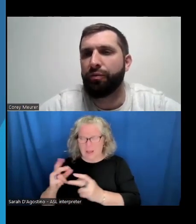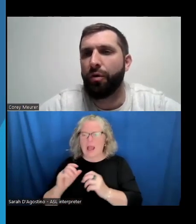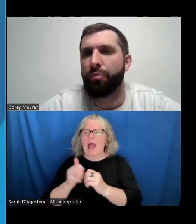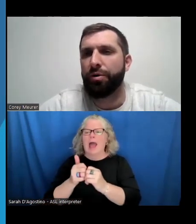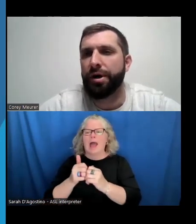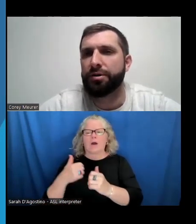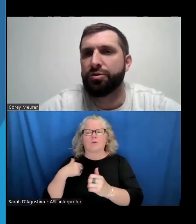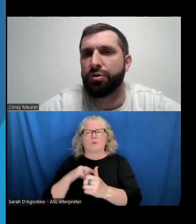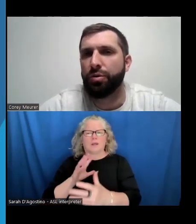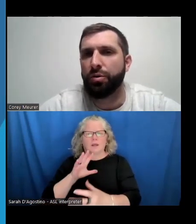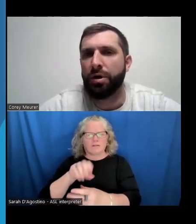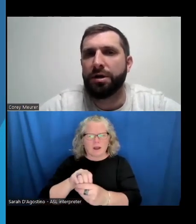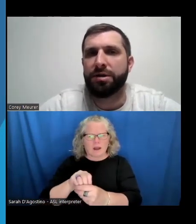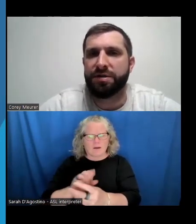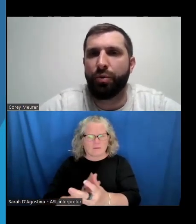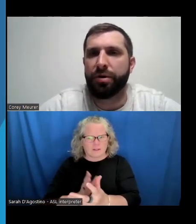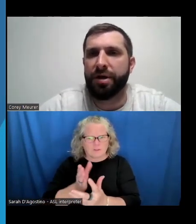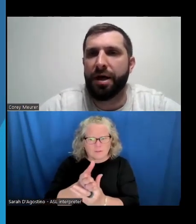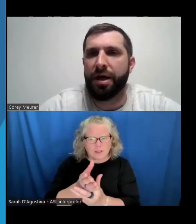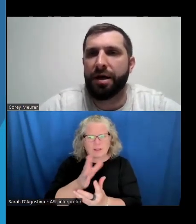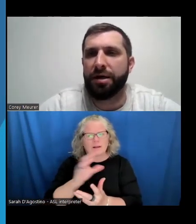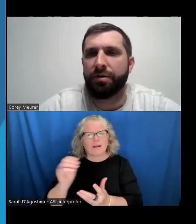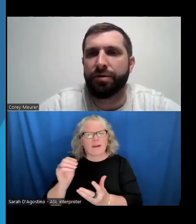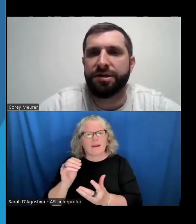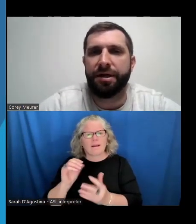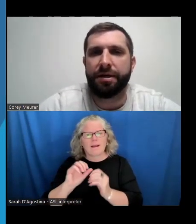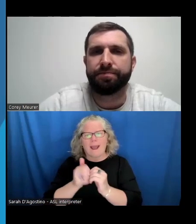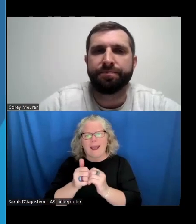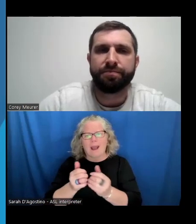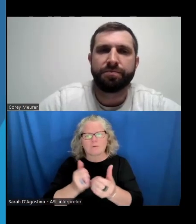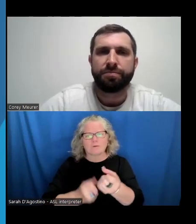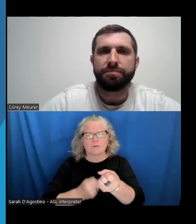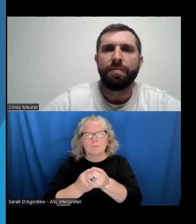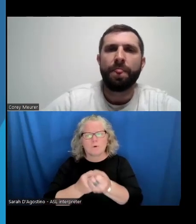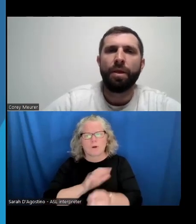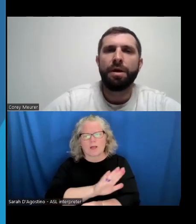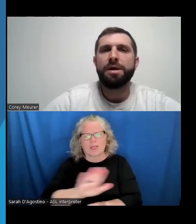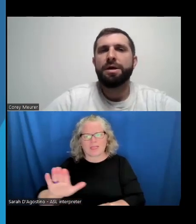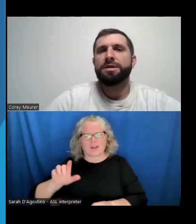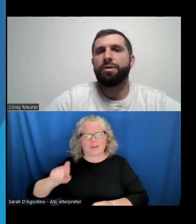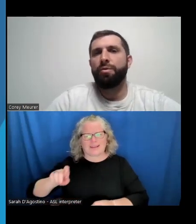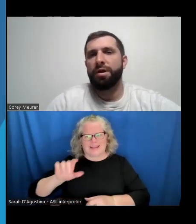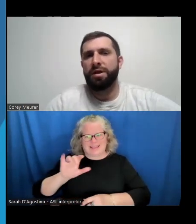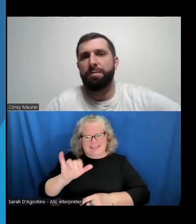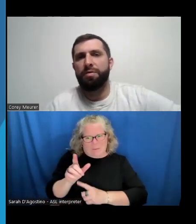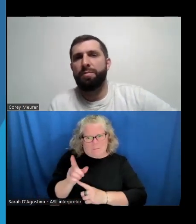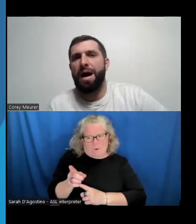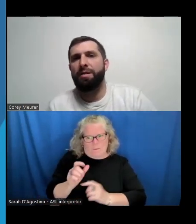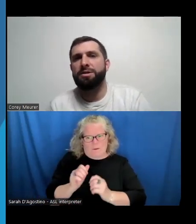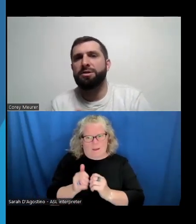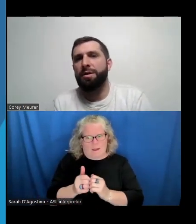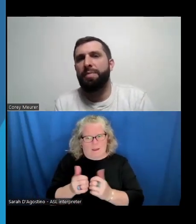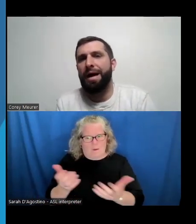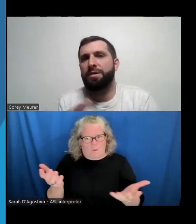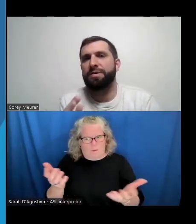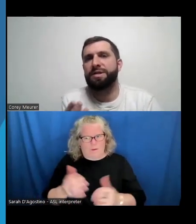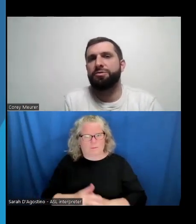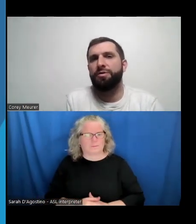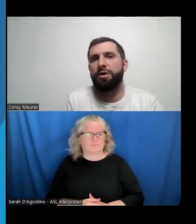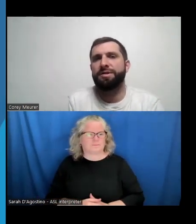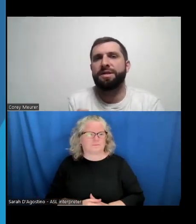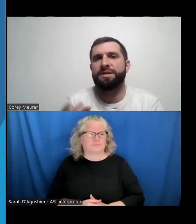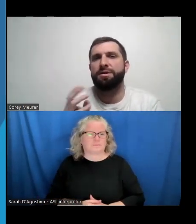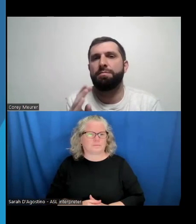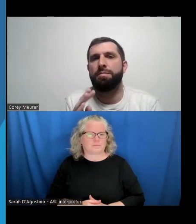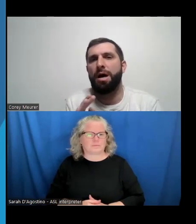what's the appropriate tool to support that need that we're seeing? So we want to think about the biological impact on the